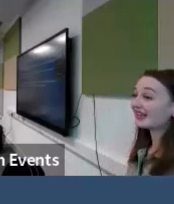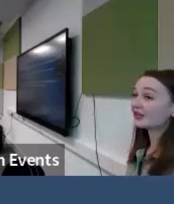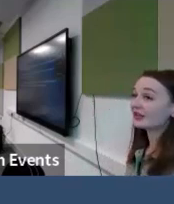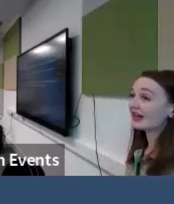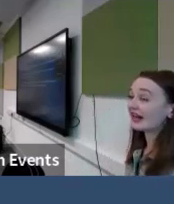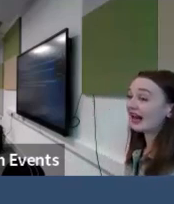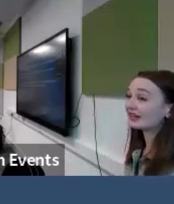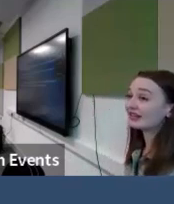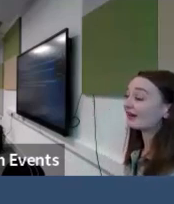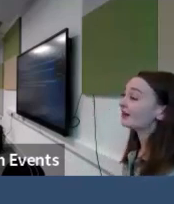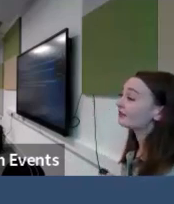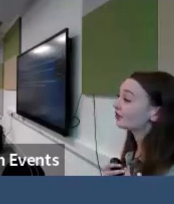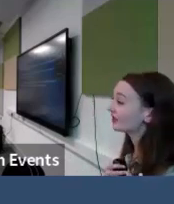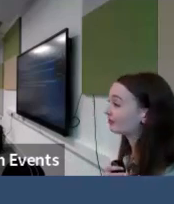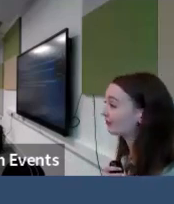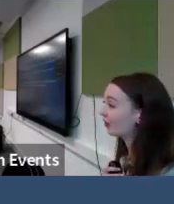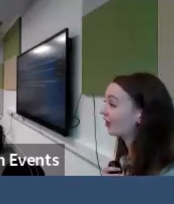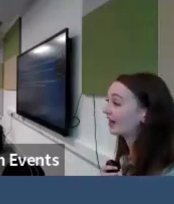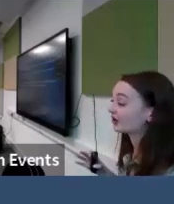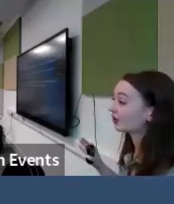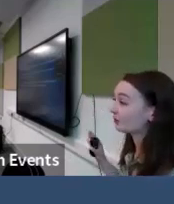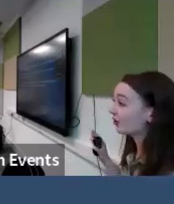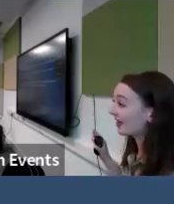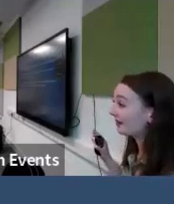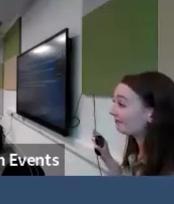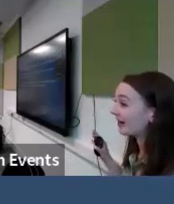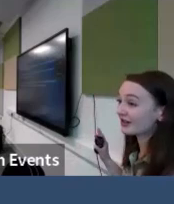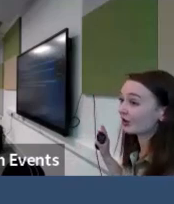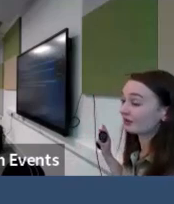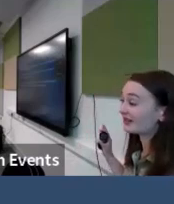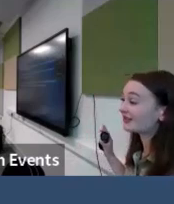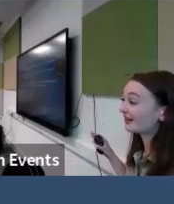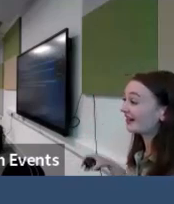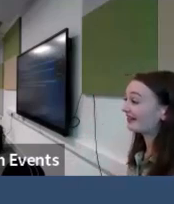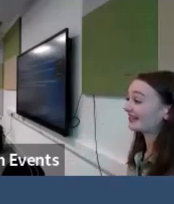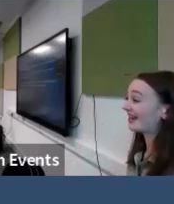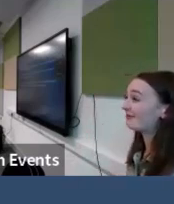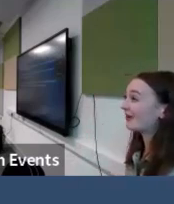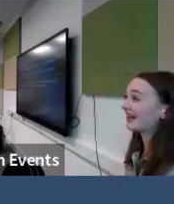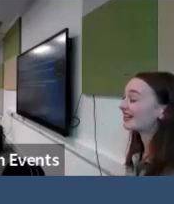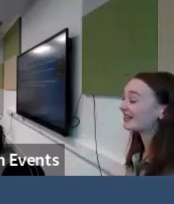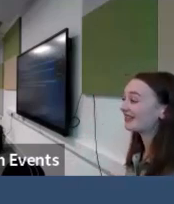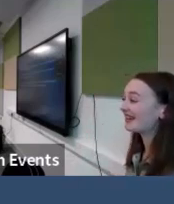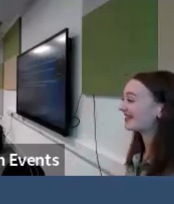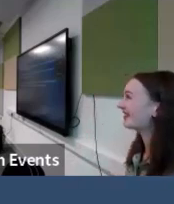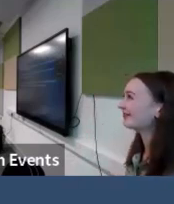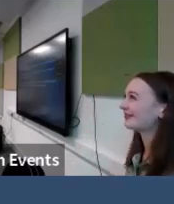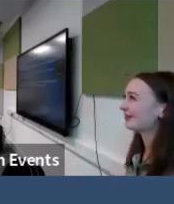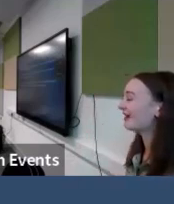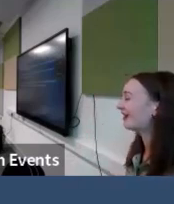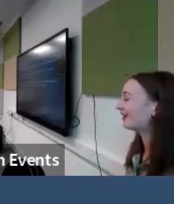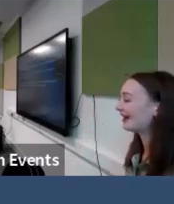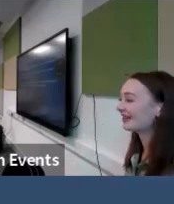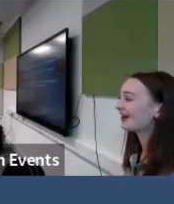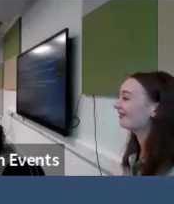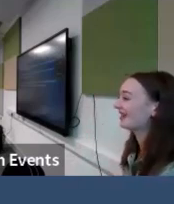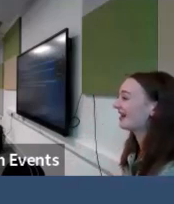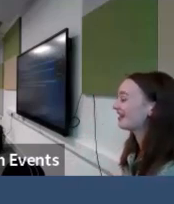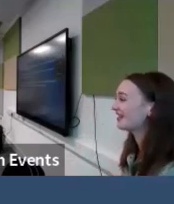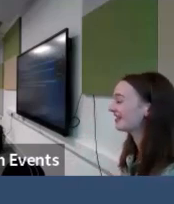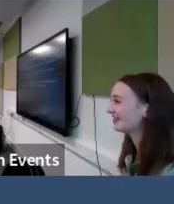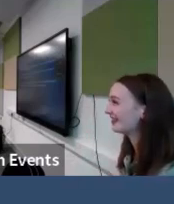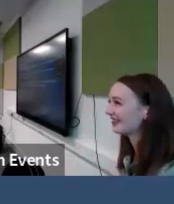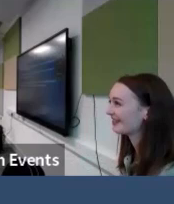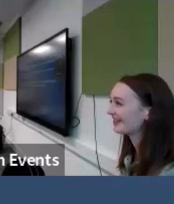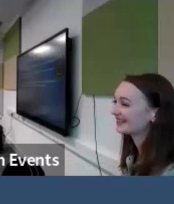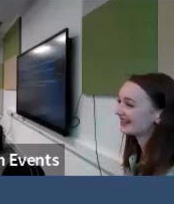And I've never done this before. I just stopped talking. I just stopped answering. I was like, I'm not engaging with this. I didn't feel well. I don't have the